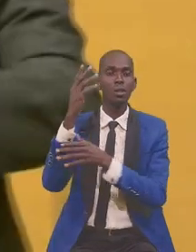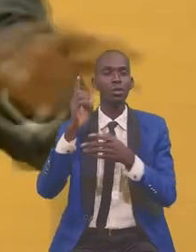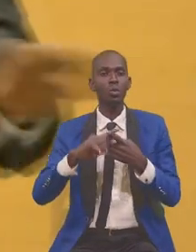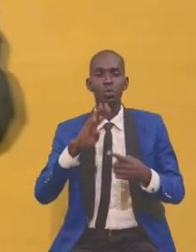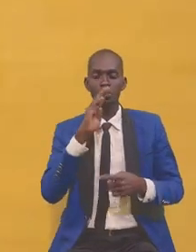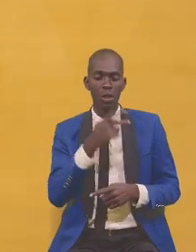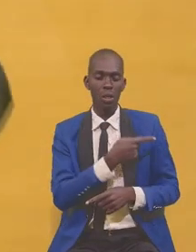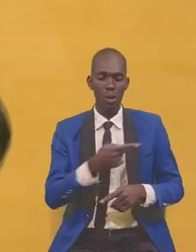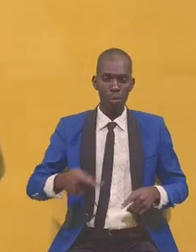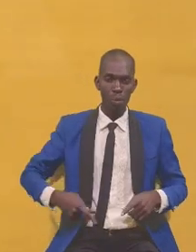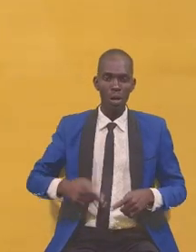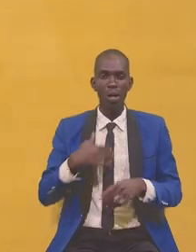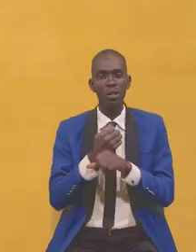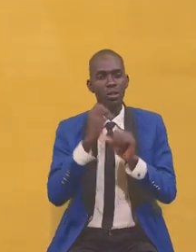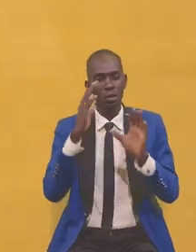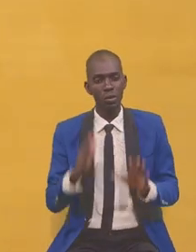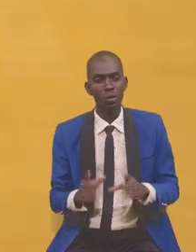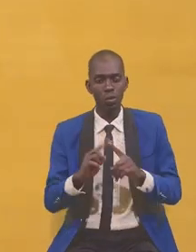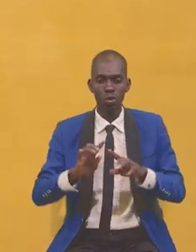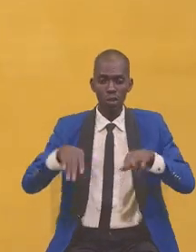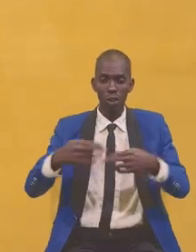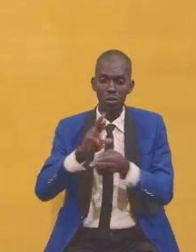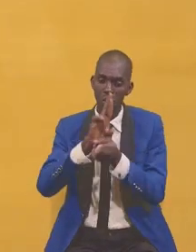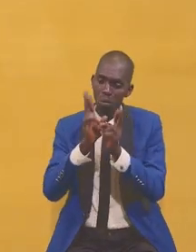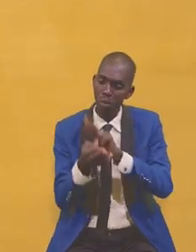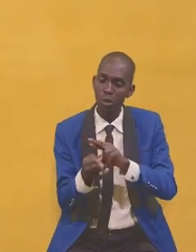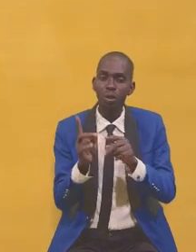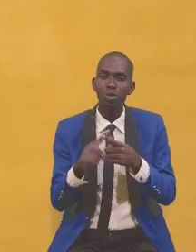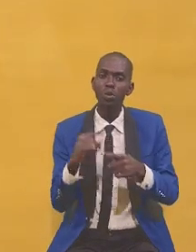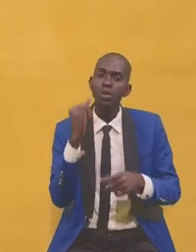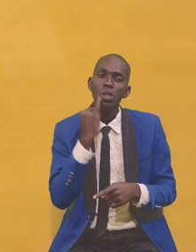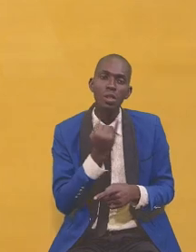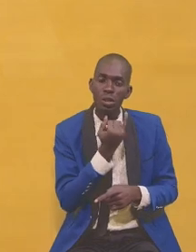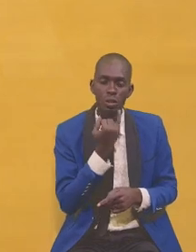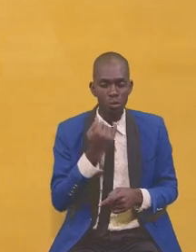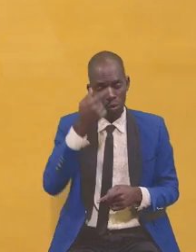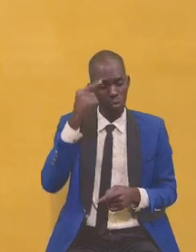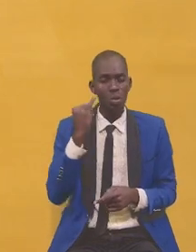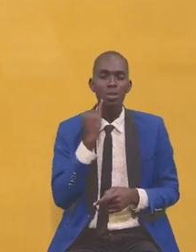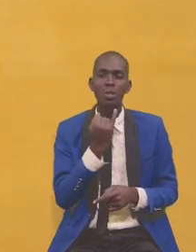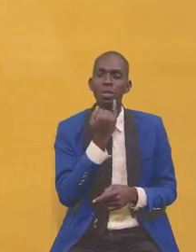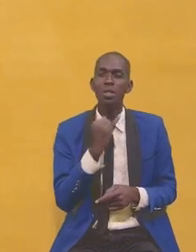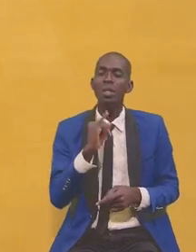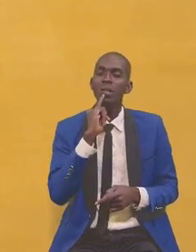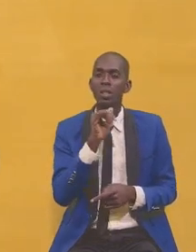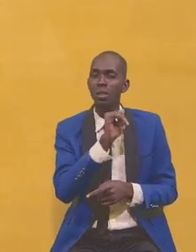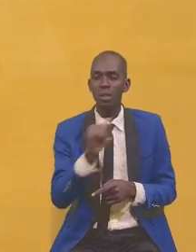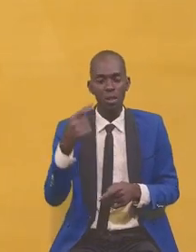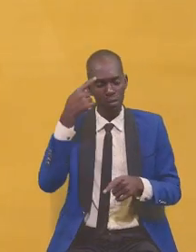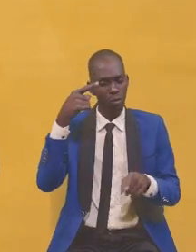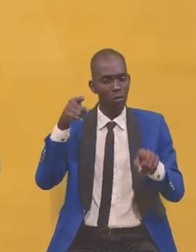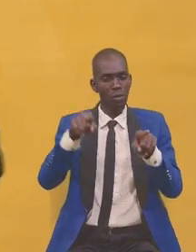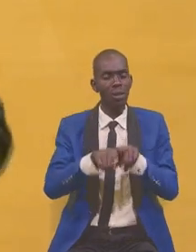to give repentance to Israel. Israel, the covenant nation, cannot even be saved